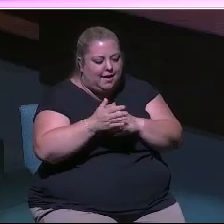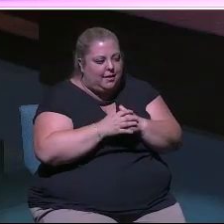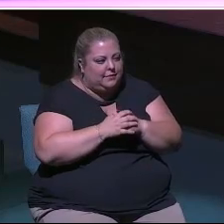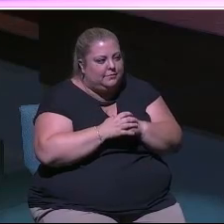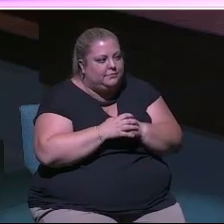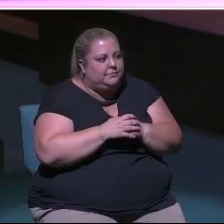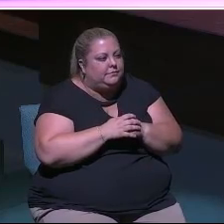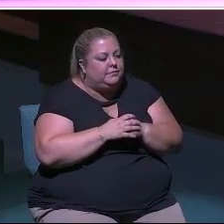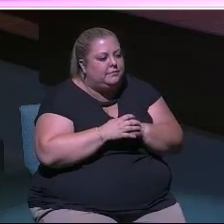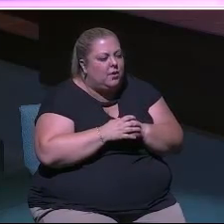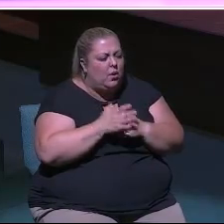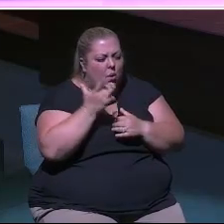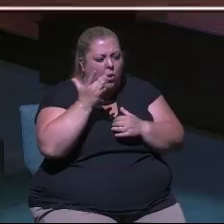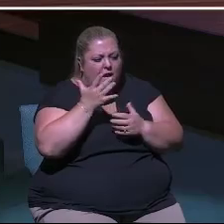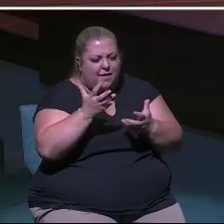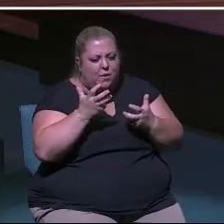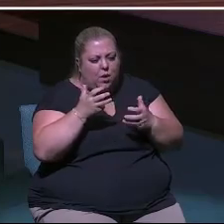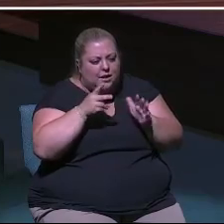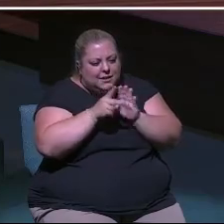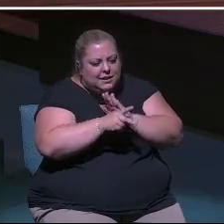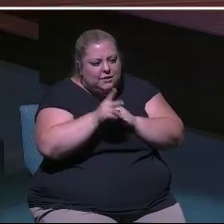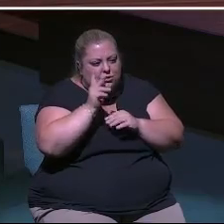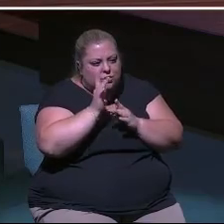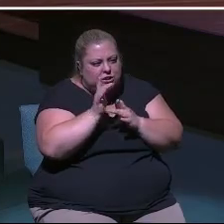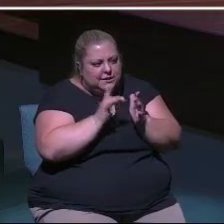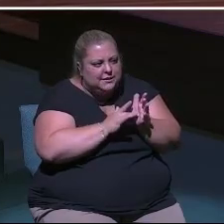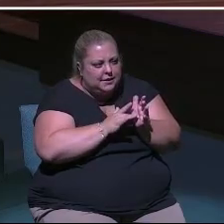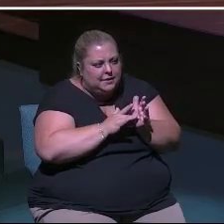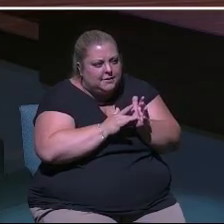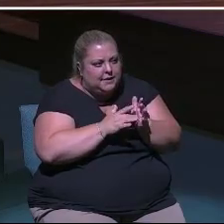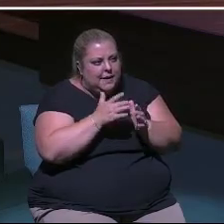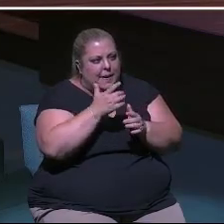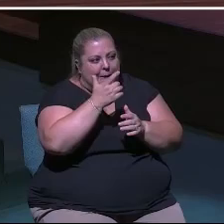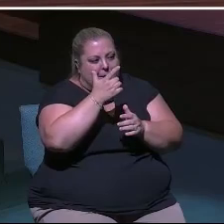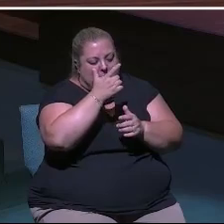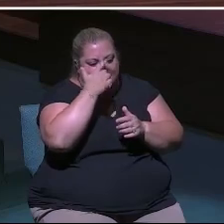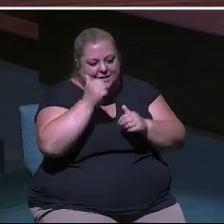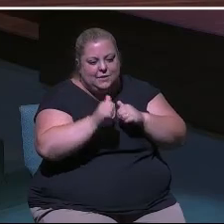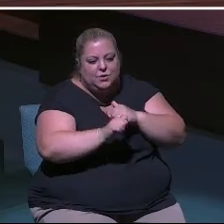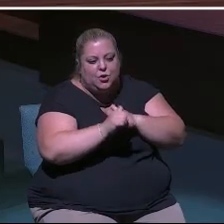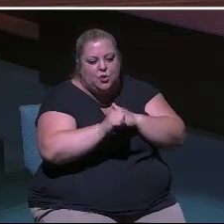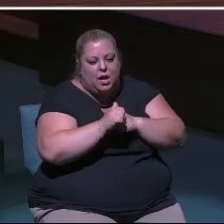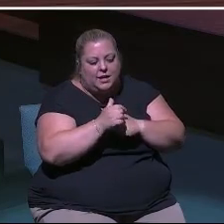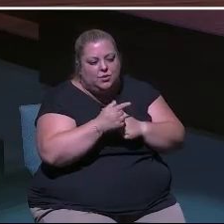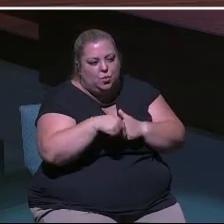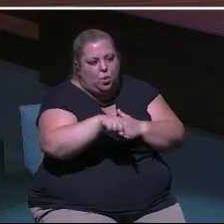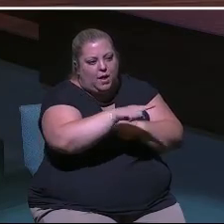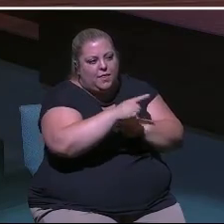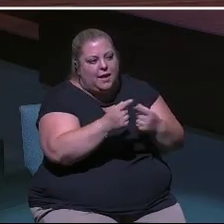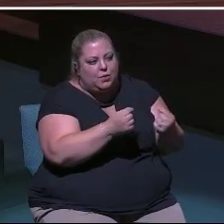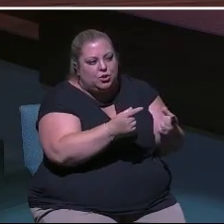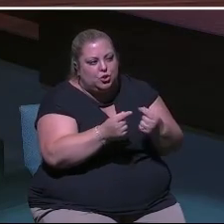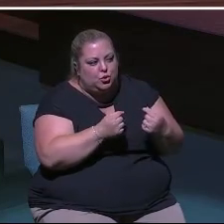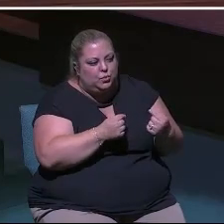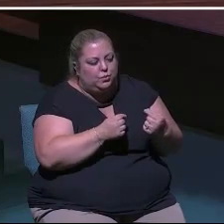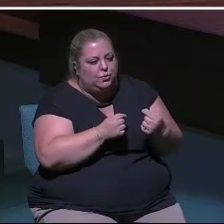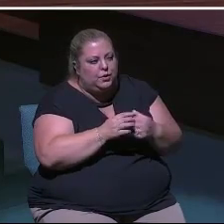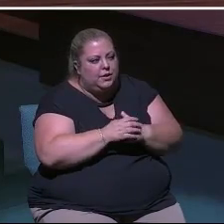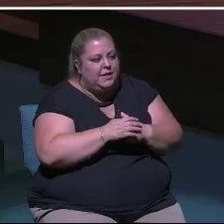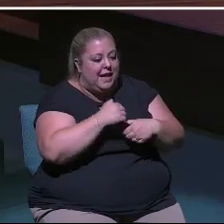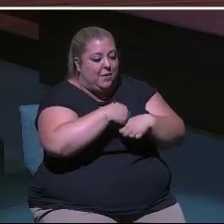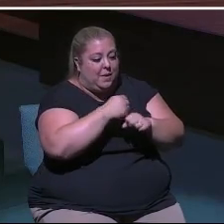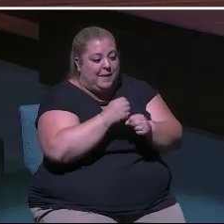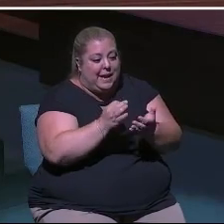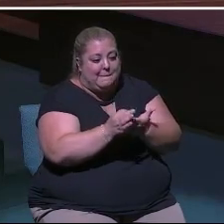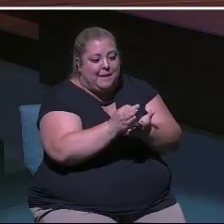Why did they want to kill Jesus? Because he was a threat to what they were doing. They were making money off of these people, and now